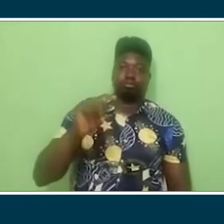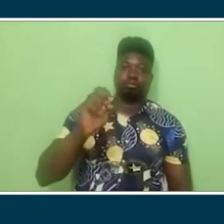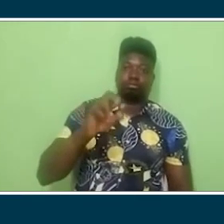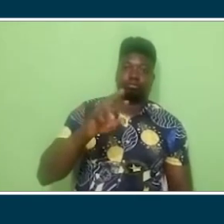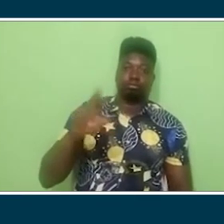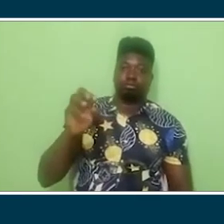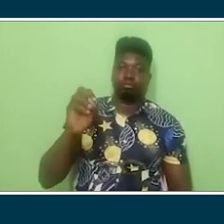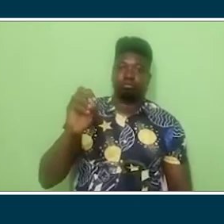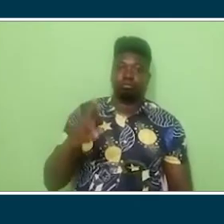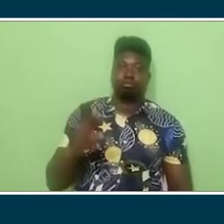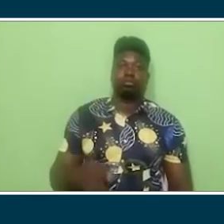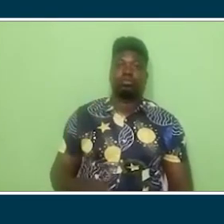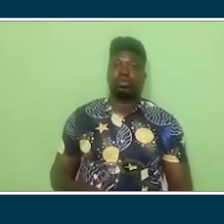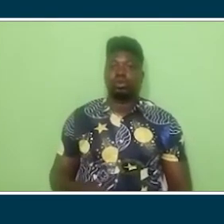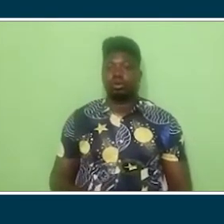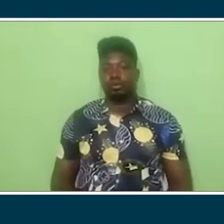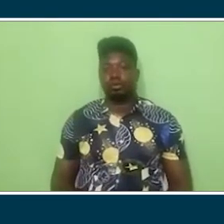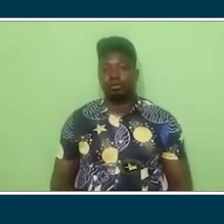genocide,